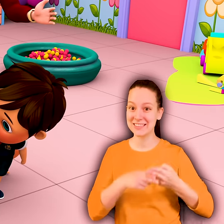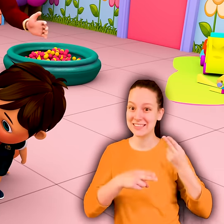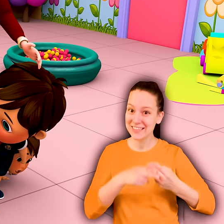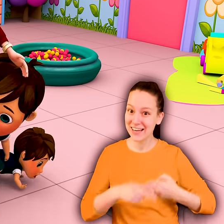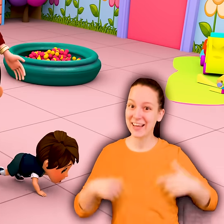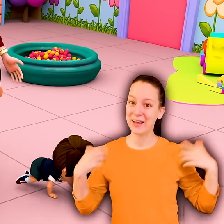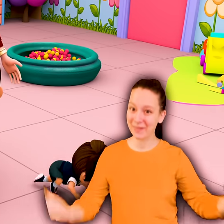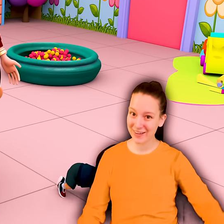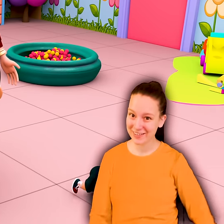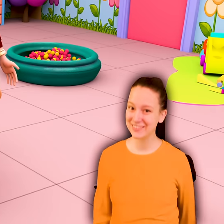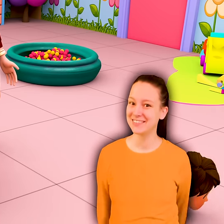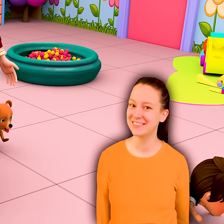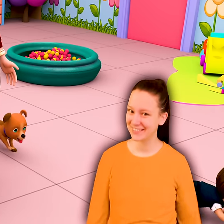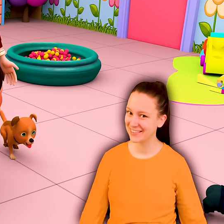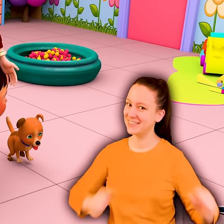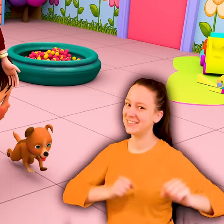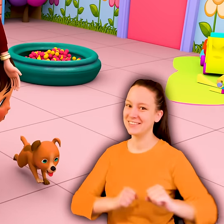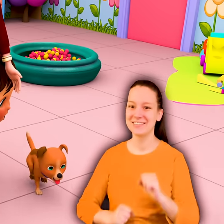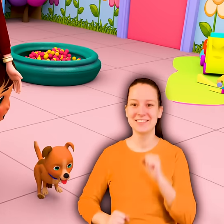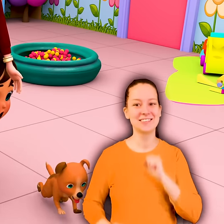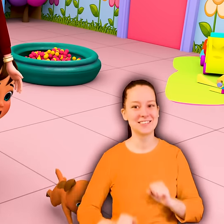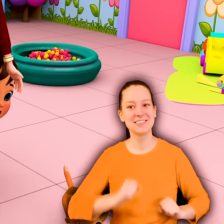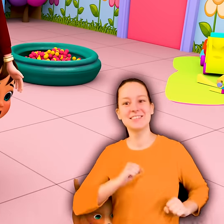bingo was his name-o